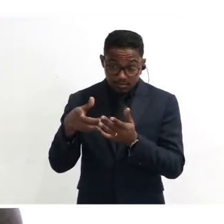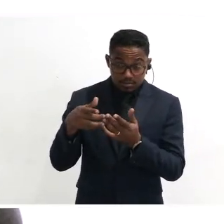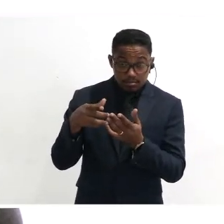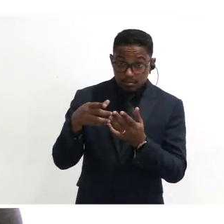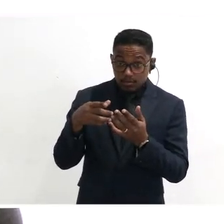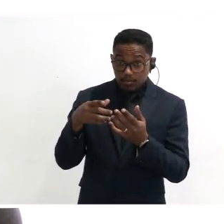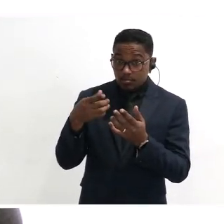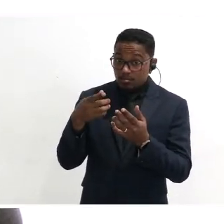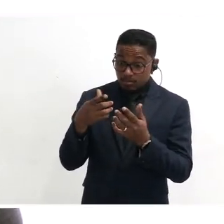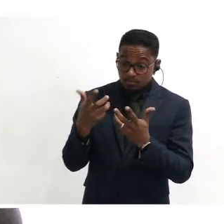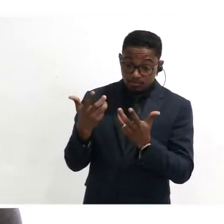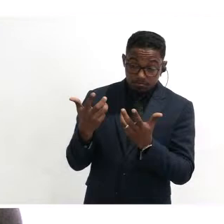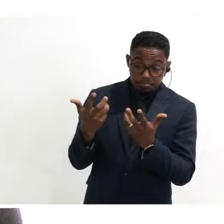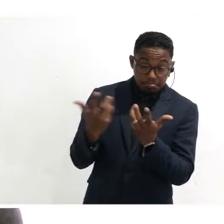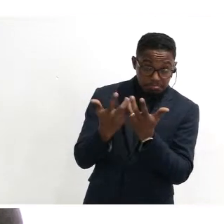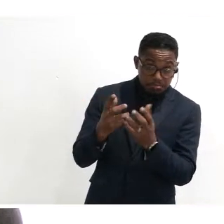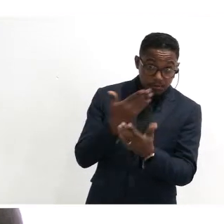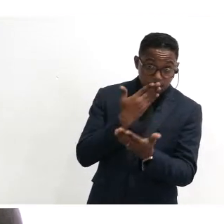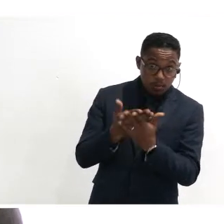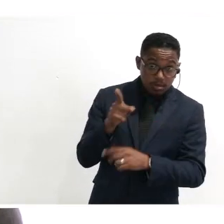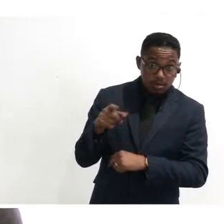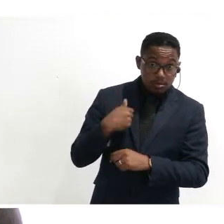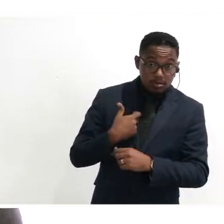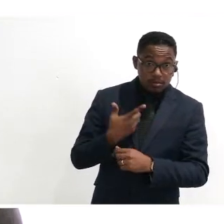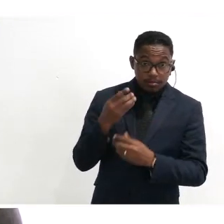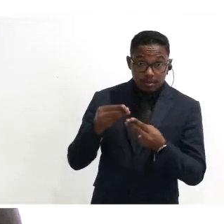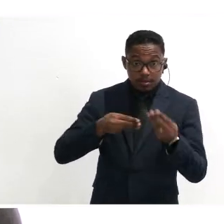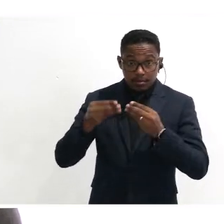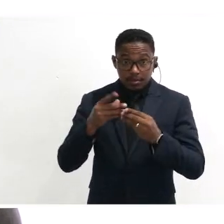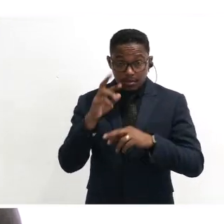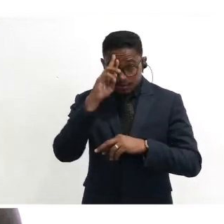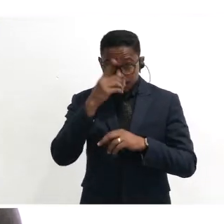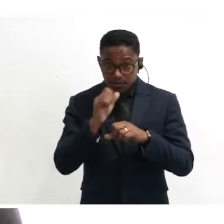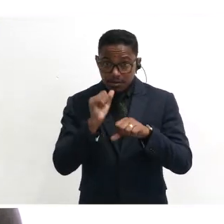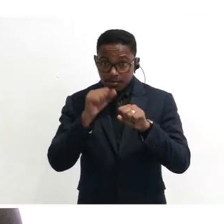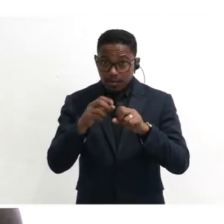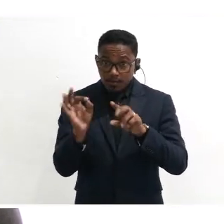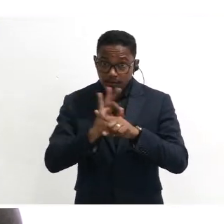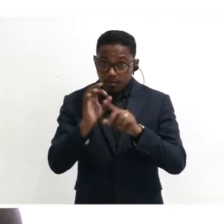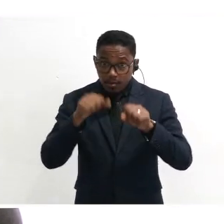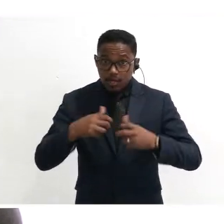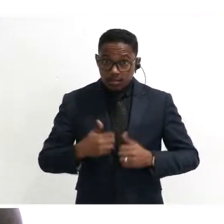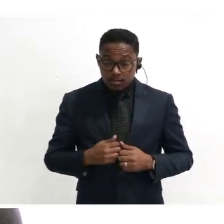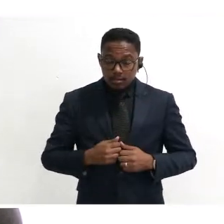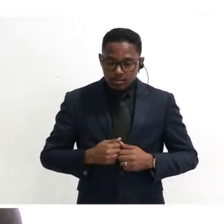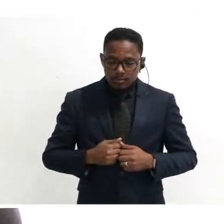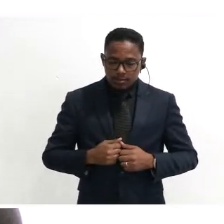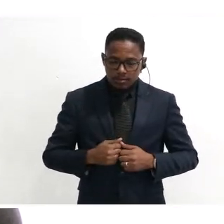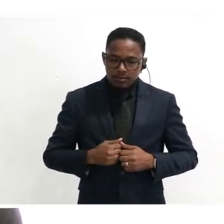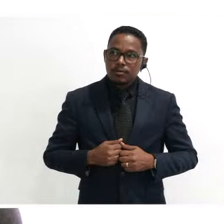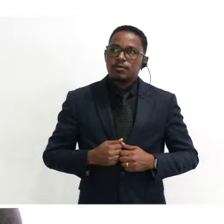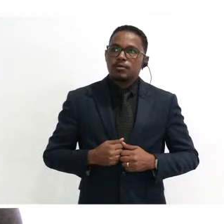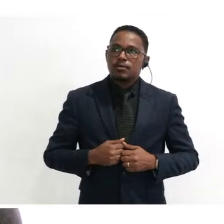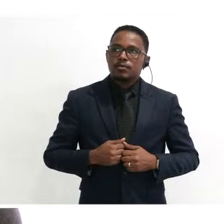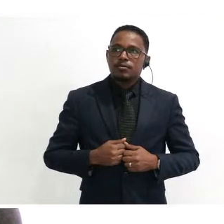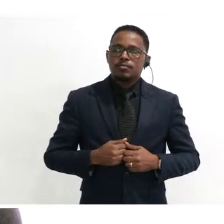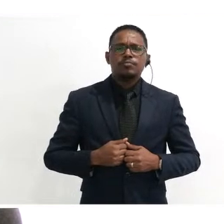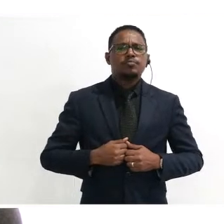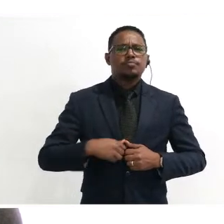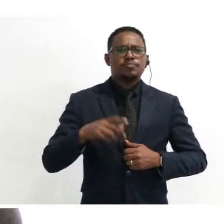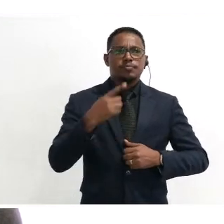It's a potential path. You know, I know at Amcor that we would retire